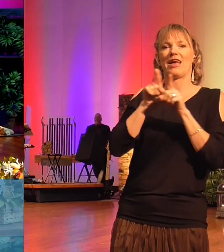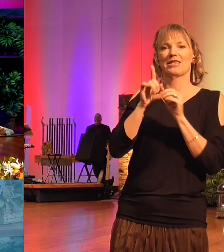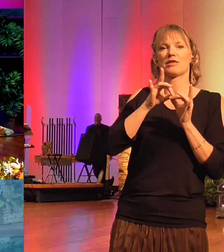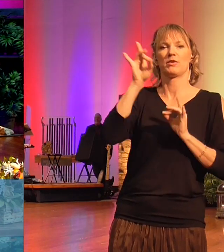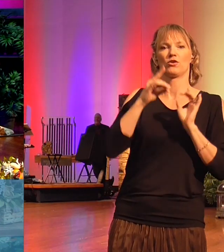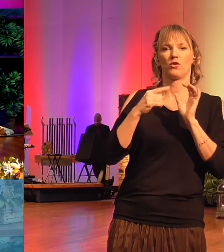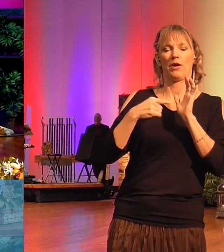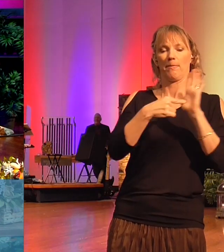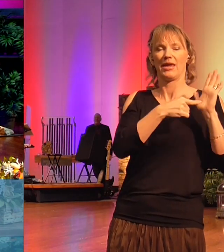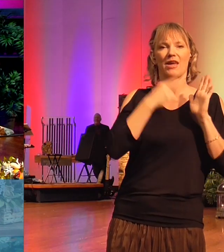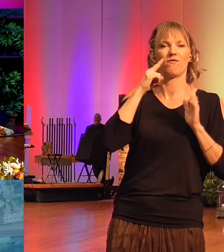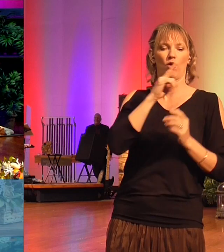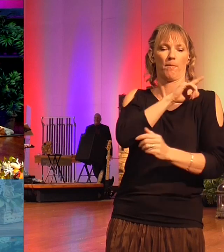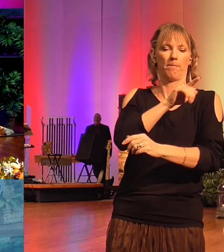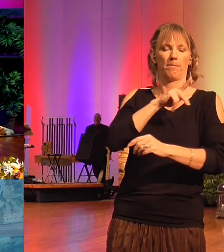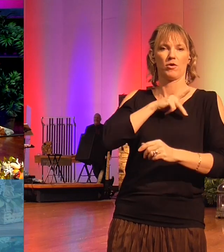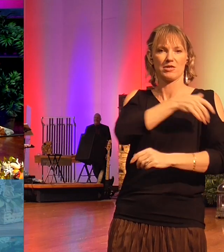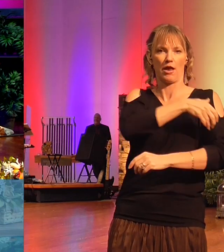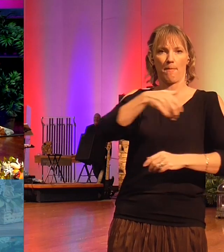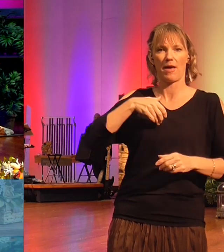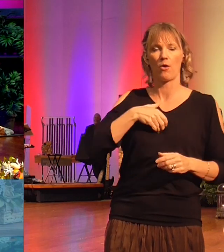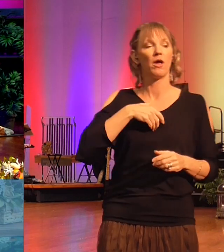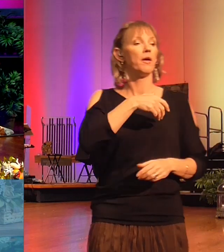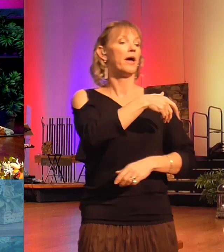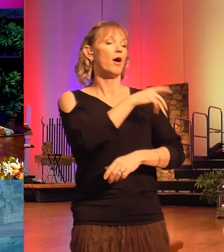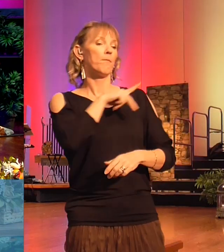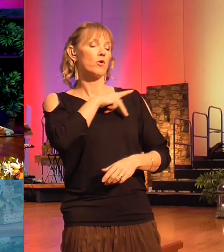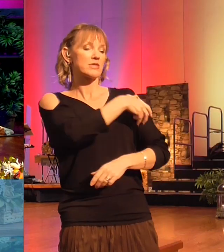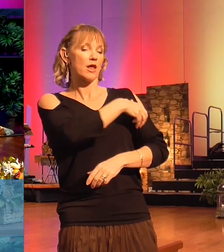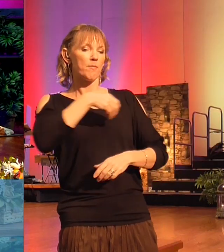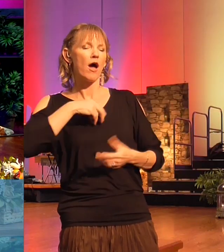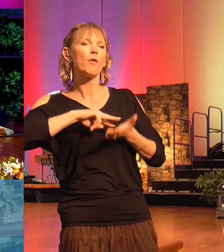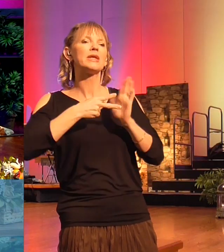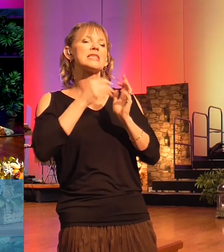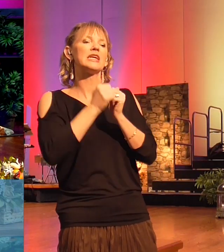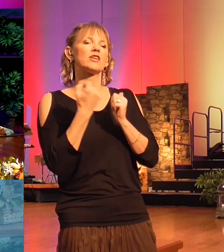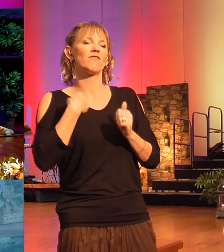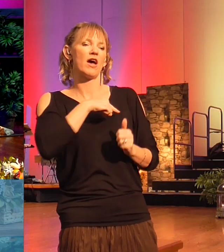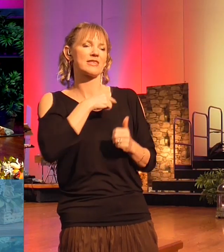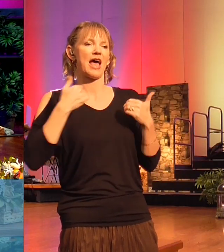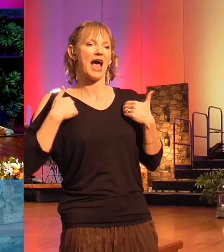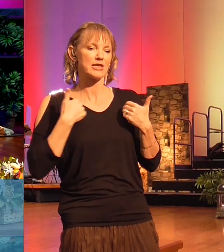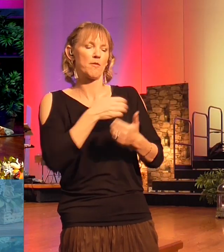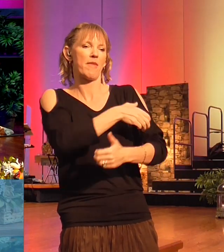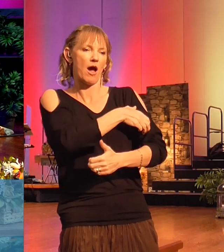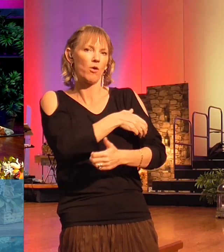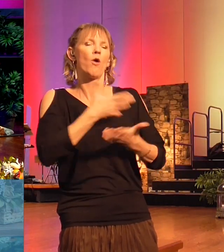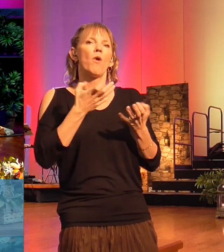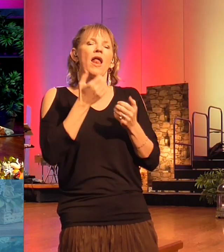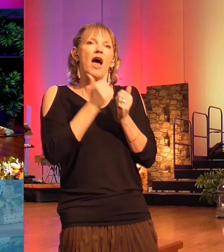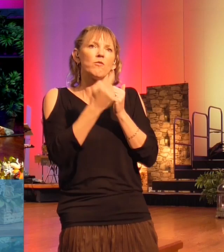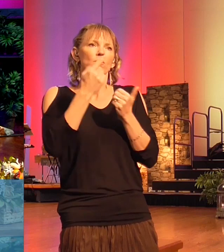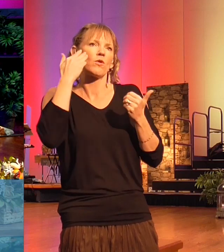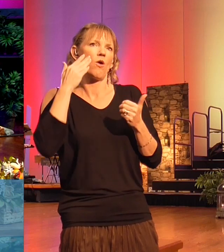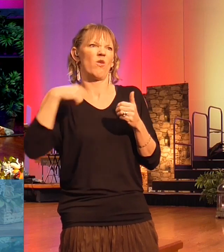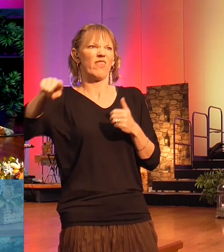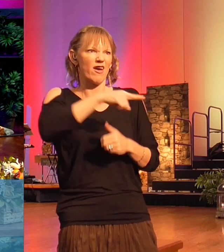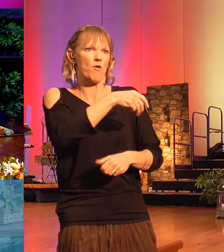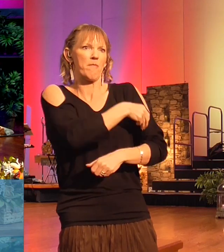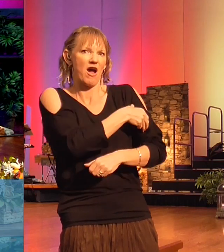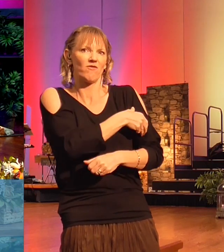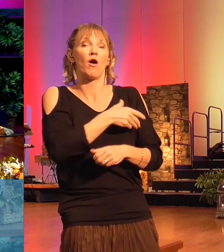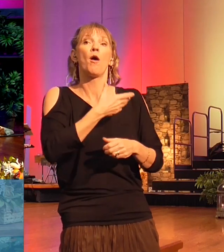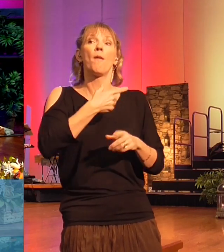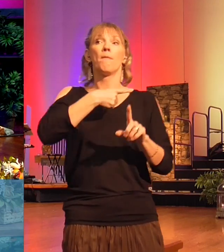empowerment. Personal empowerment means that each one of us has power, and we want everyone to know how powerful they are. And global